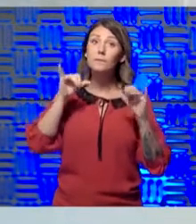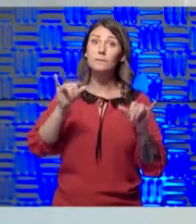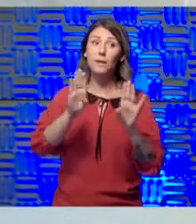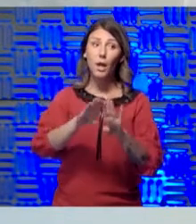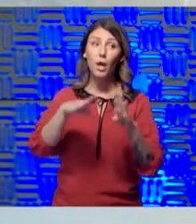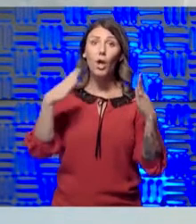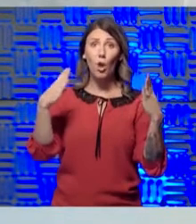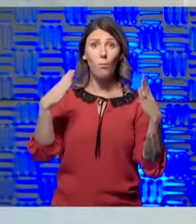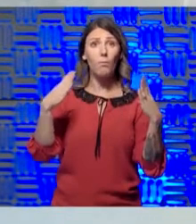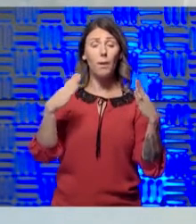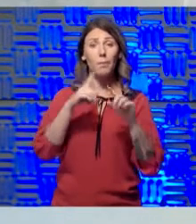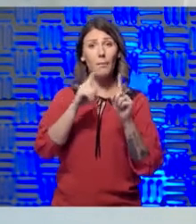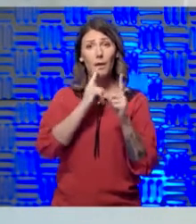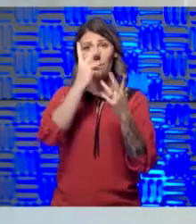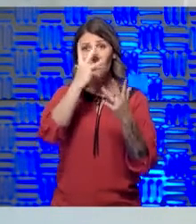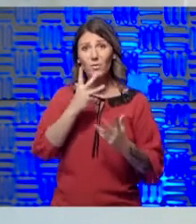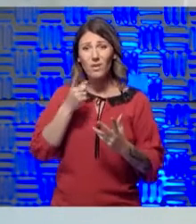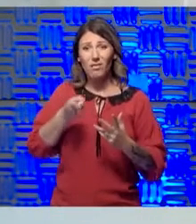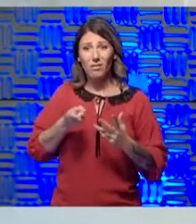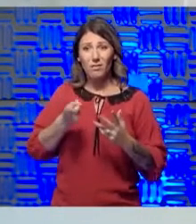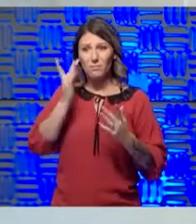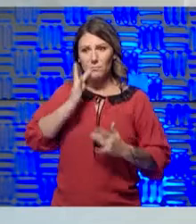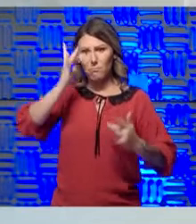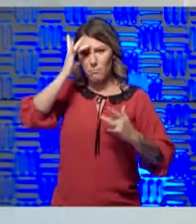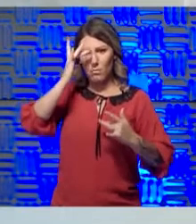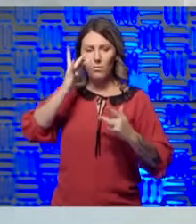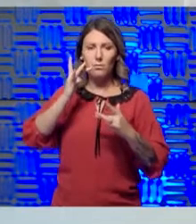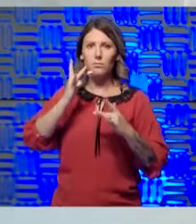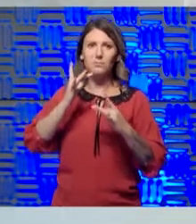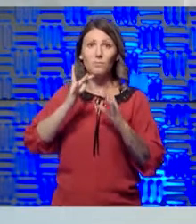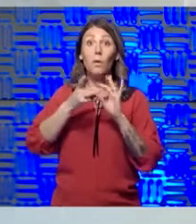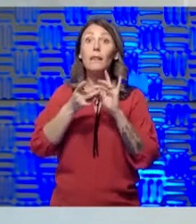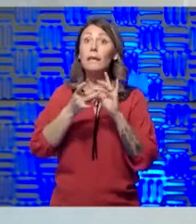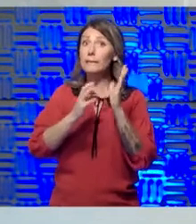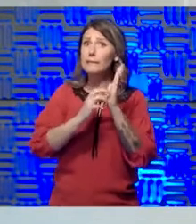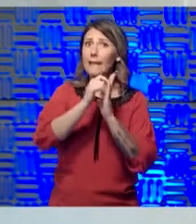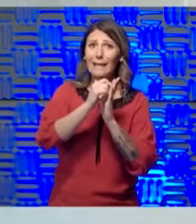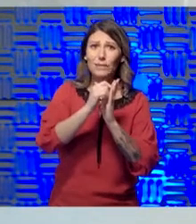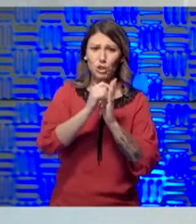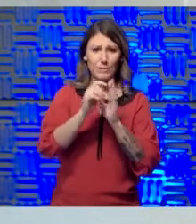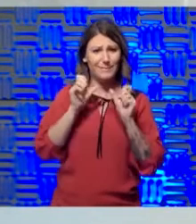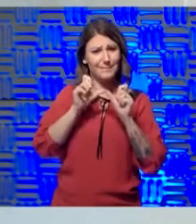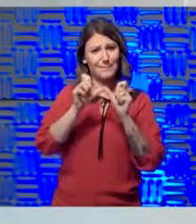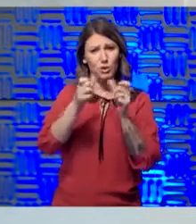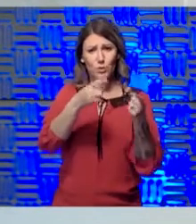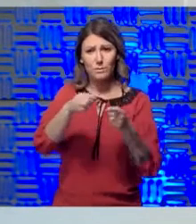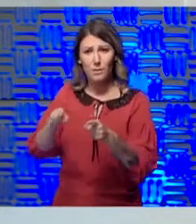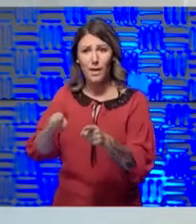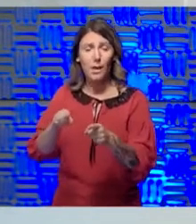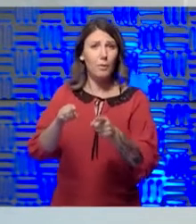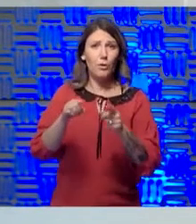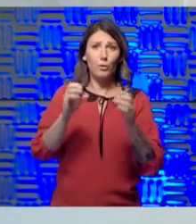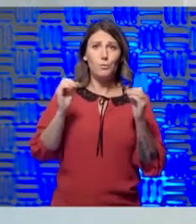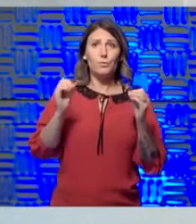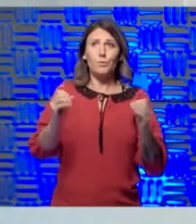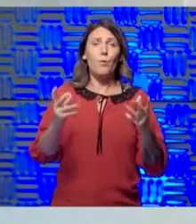Unfortunately, this dreaded disease of cancer has continued to occur. It doesn't have any bearing